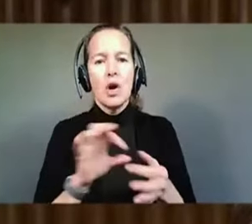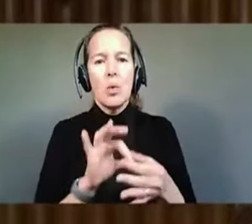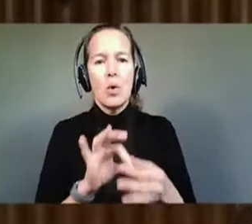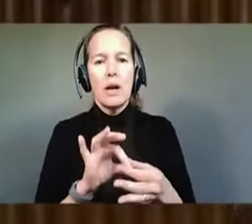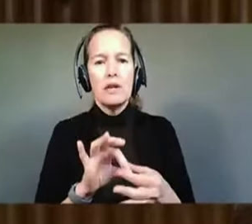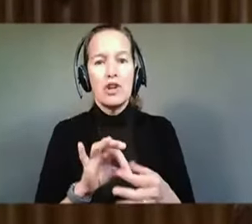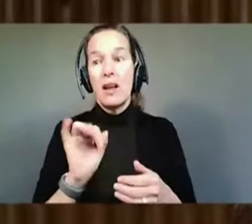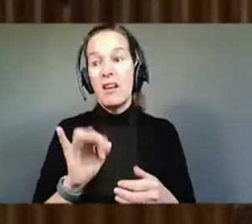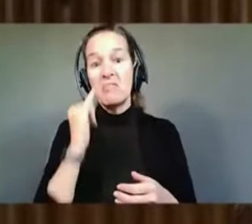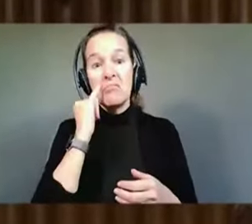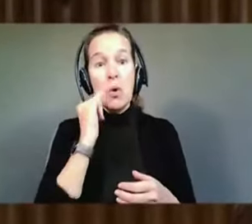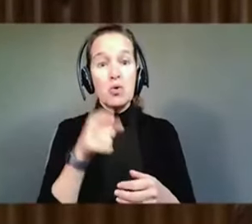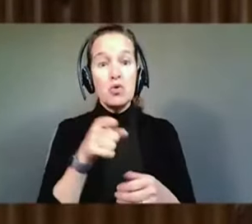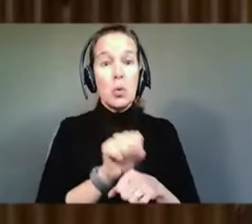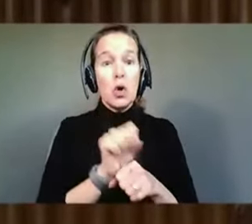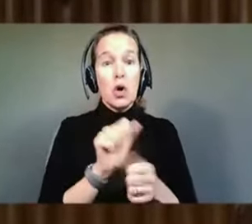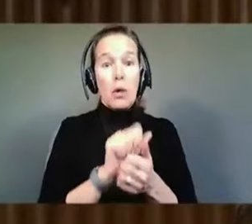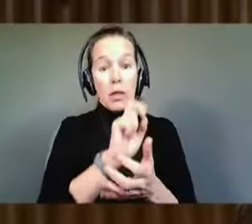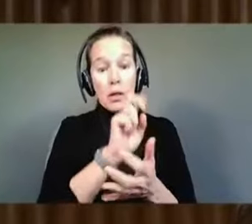10 different specialists, right,